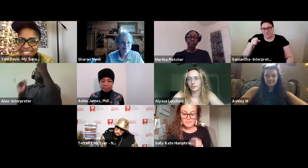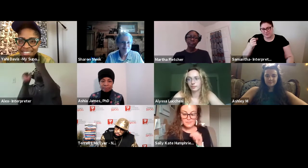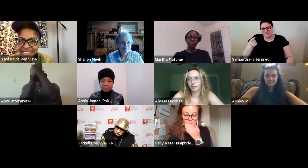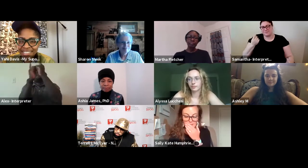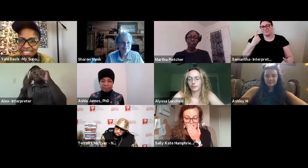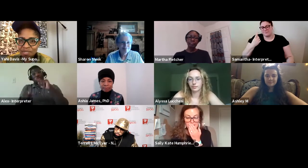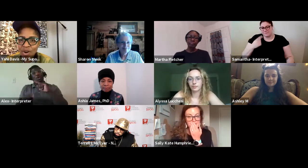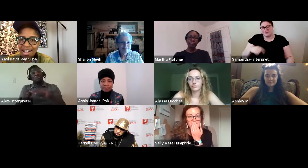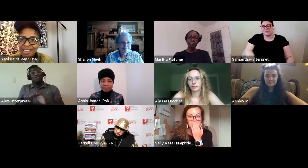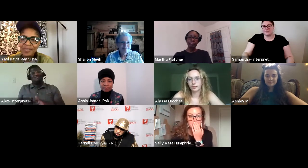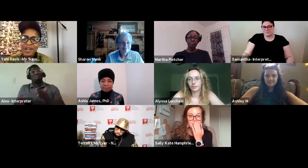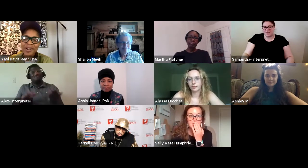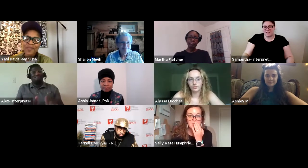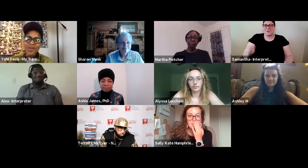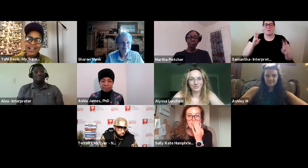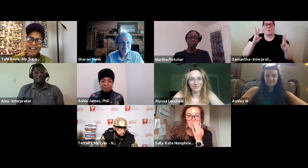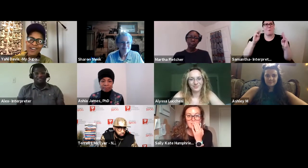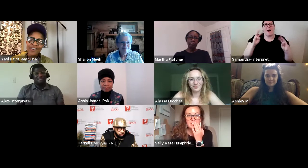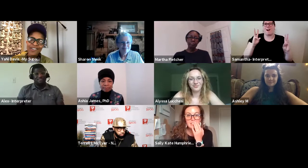day. Wow.